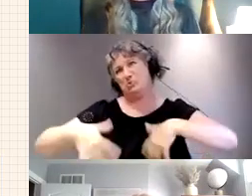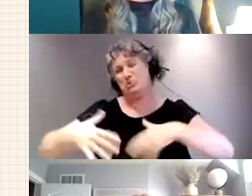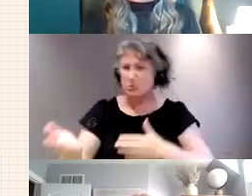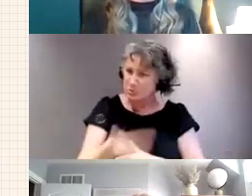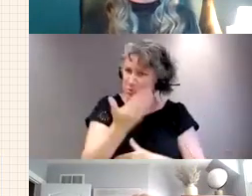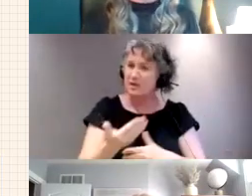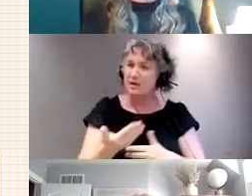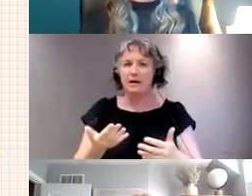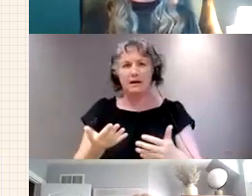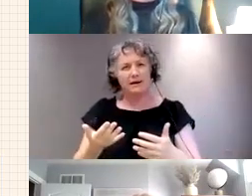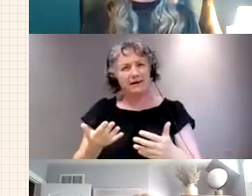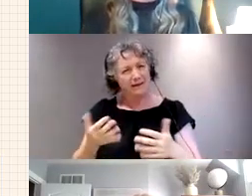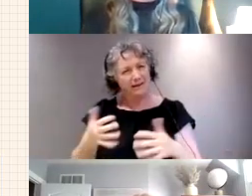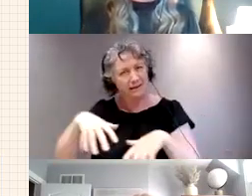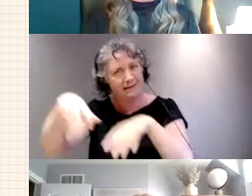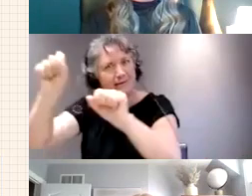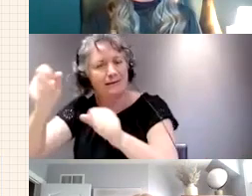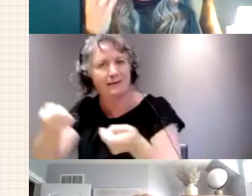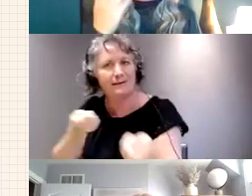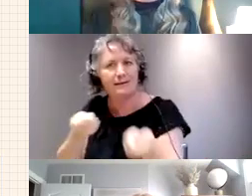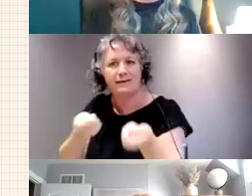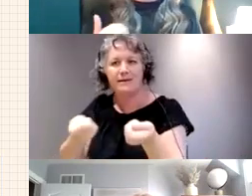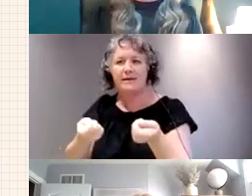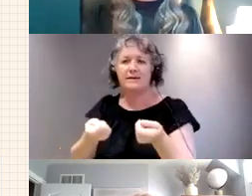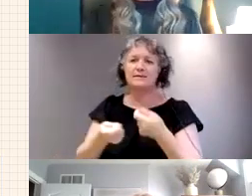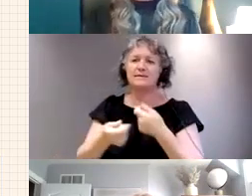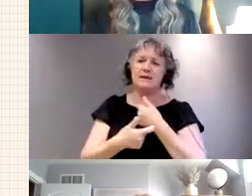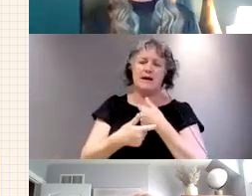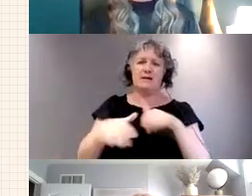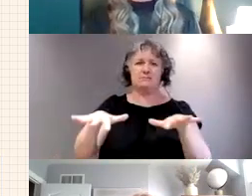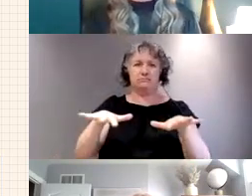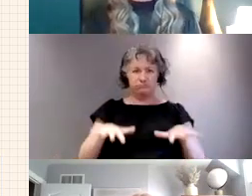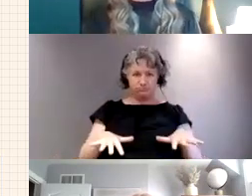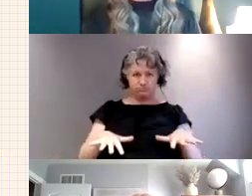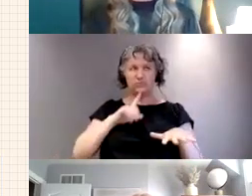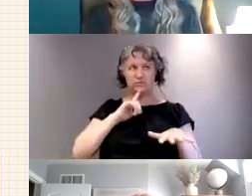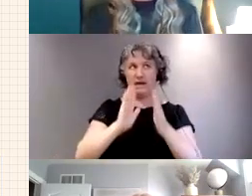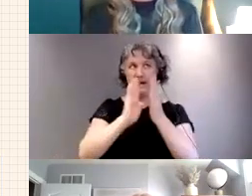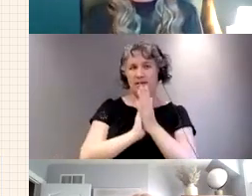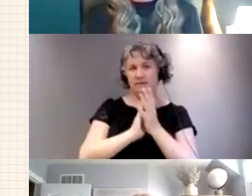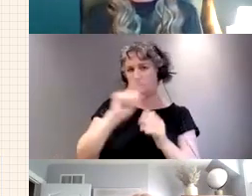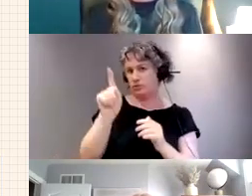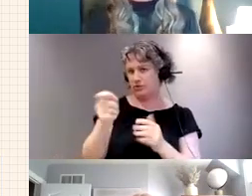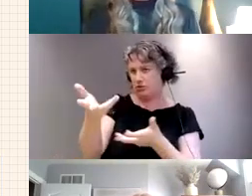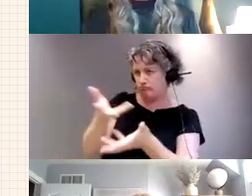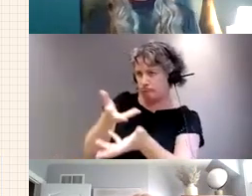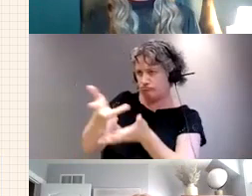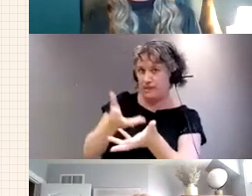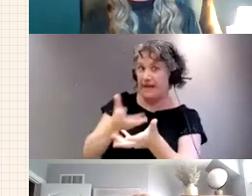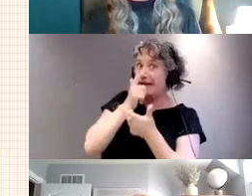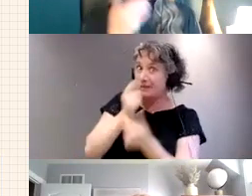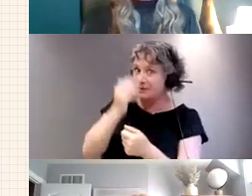It's taking a moment to really ask questions and be interested to know the